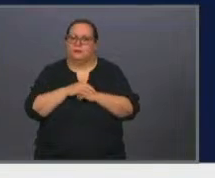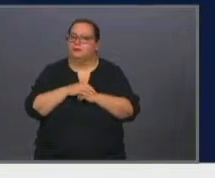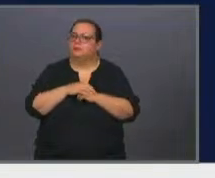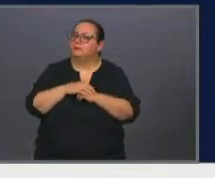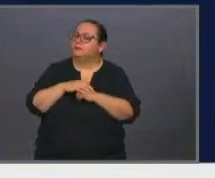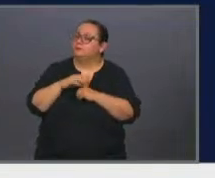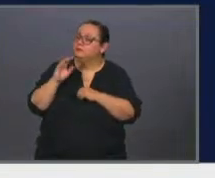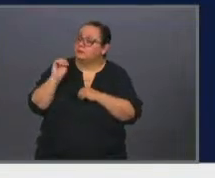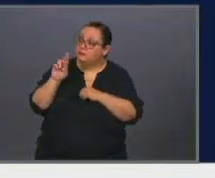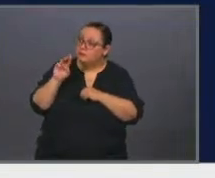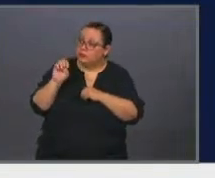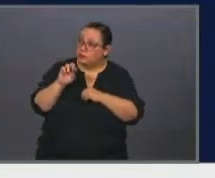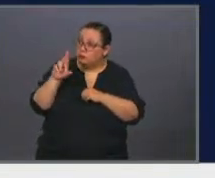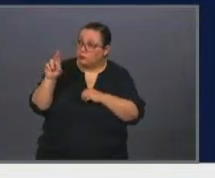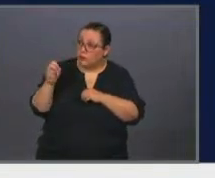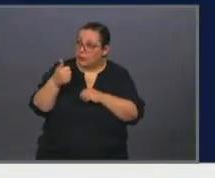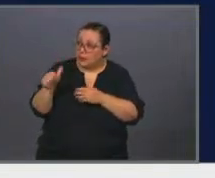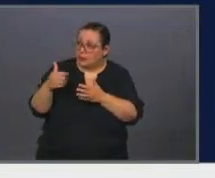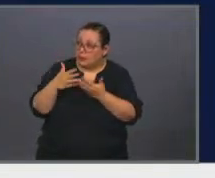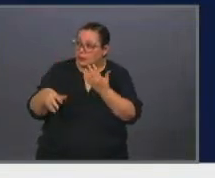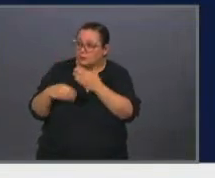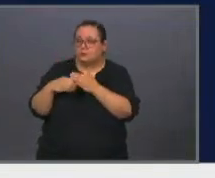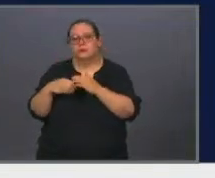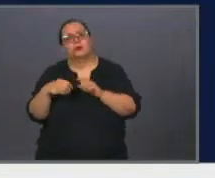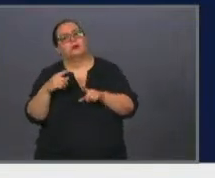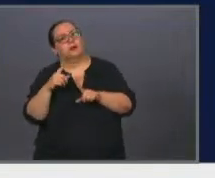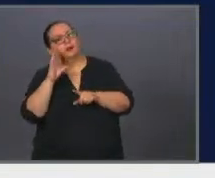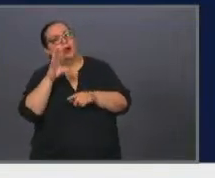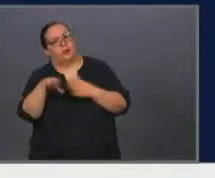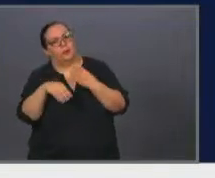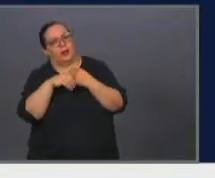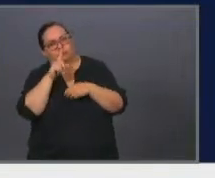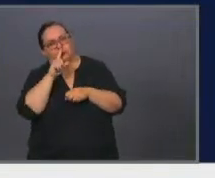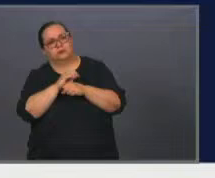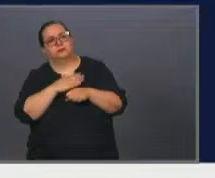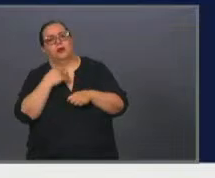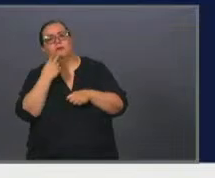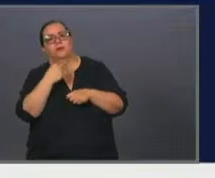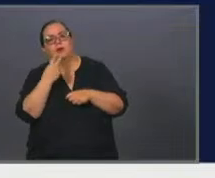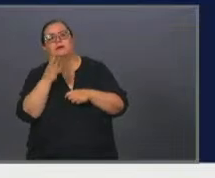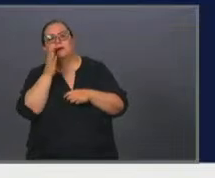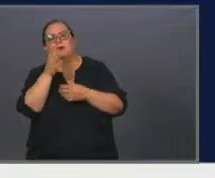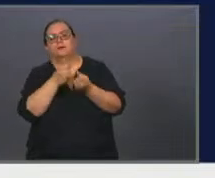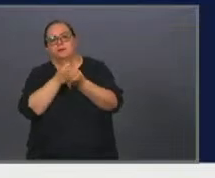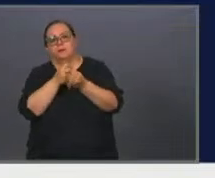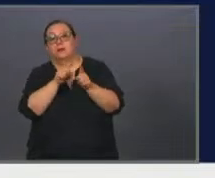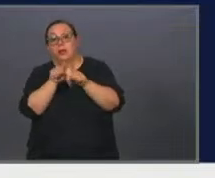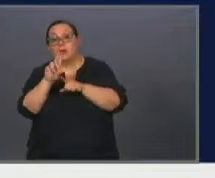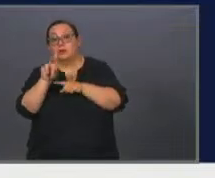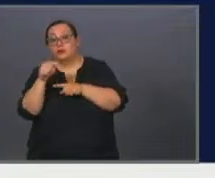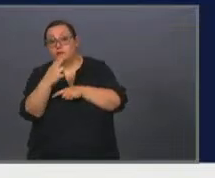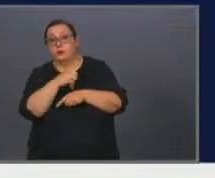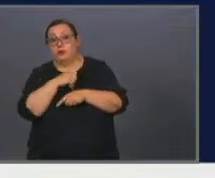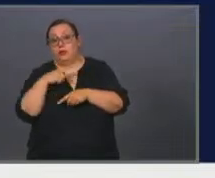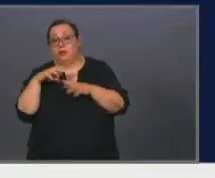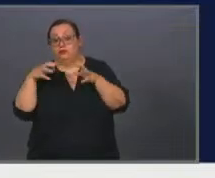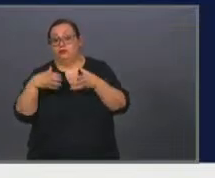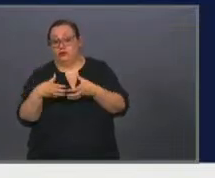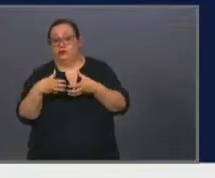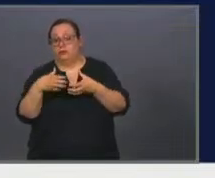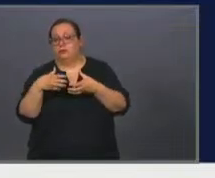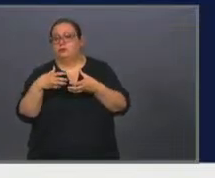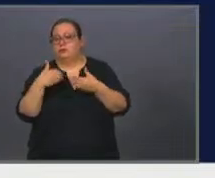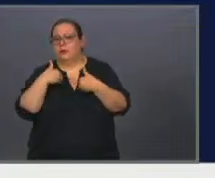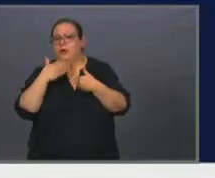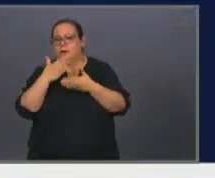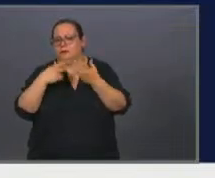I would add to make sure that my voice is on, you know, I support, as Utah legislators have come to an agreement on, and I